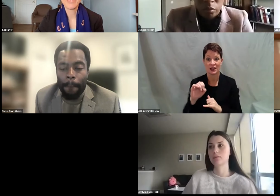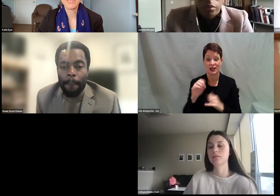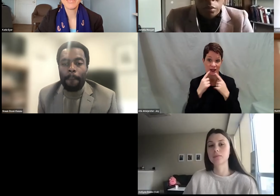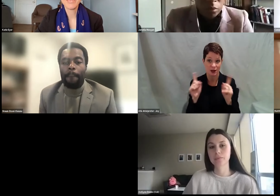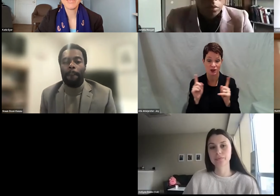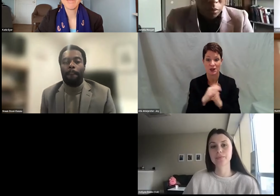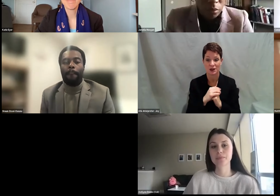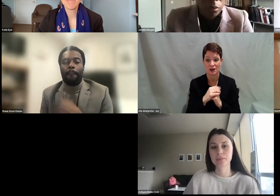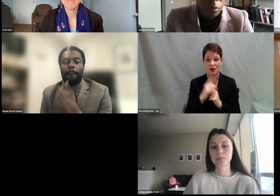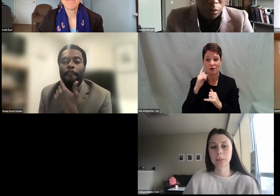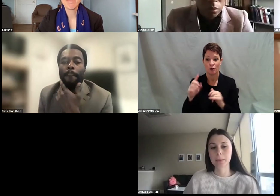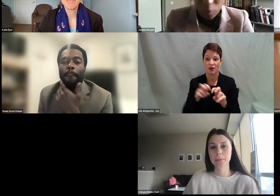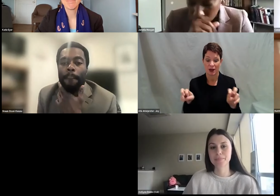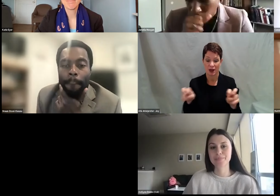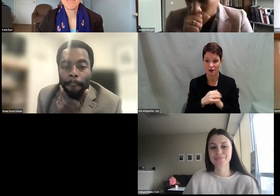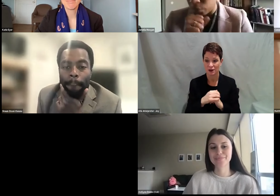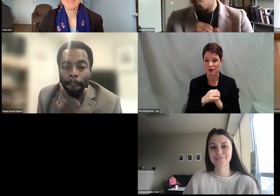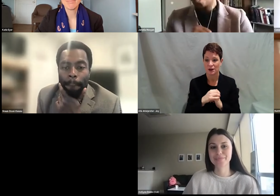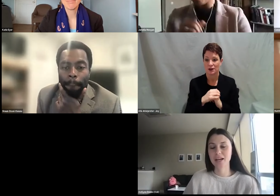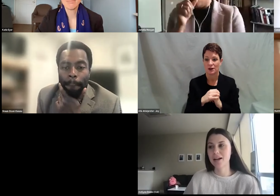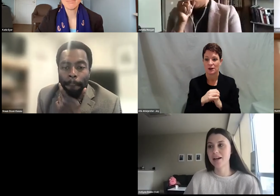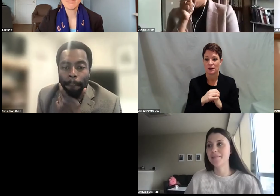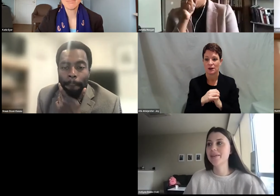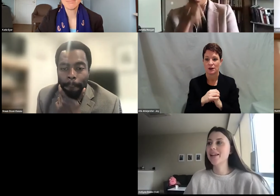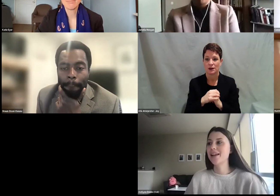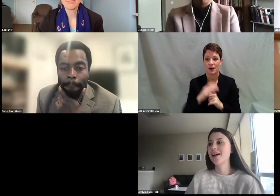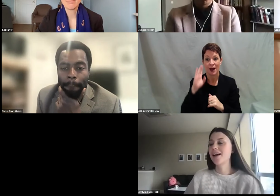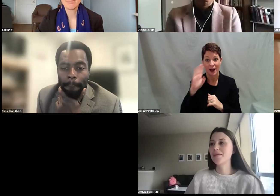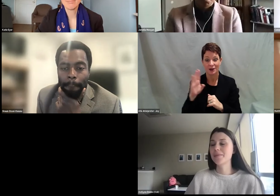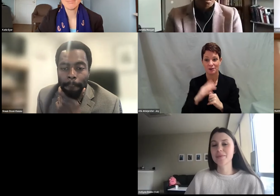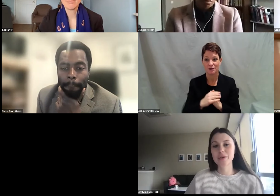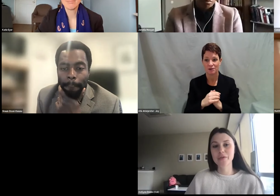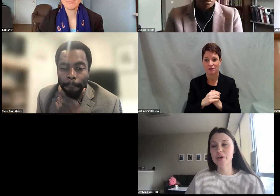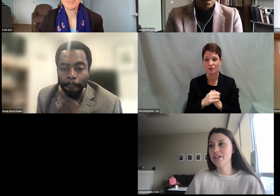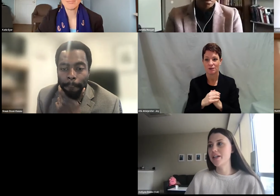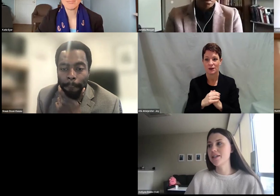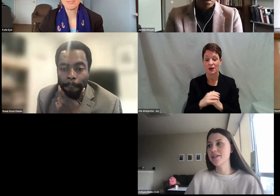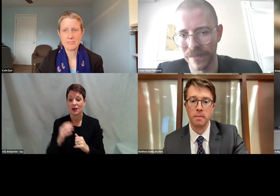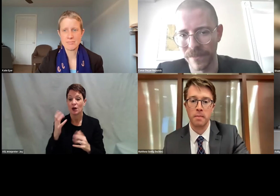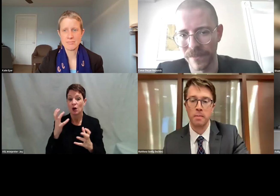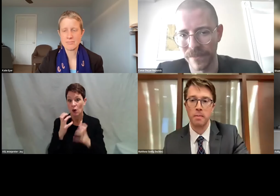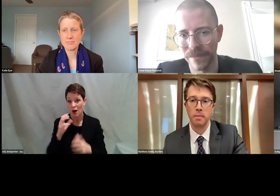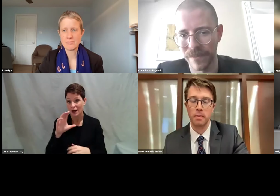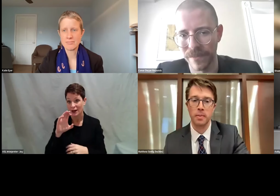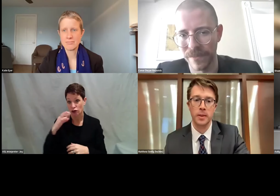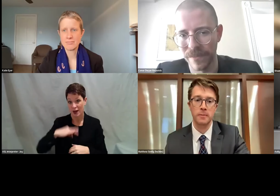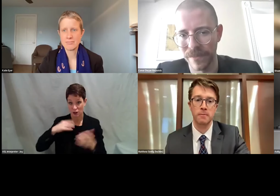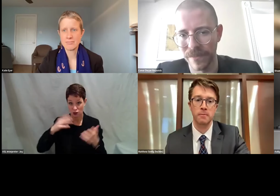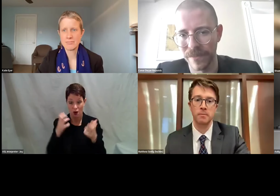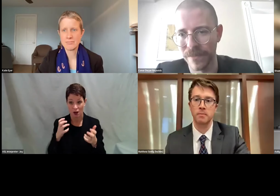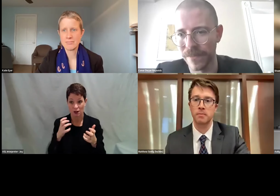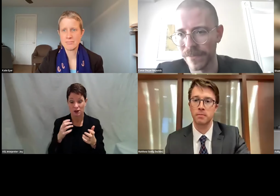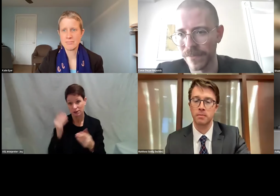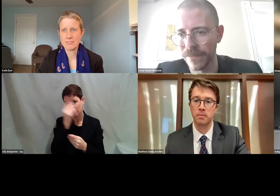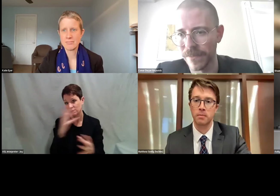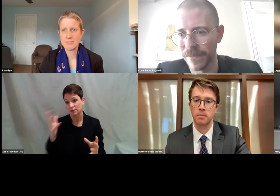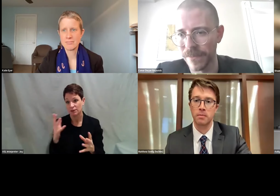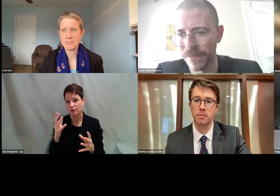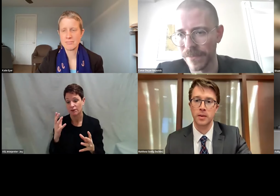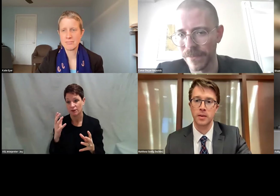announcement for the panel. Ashlyn. Hi. So if you're seeking CLE credit, please know this is